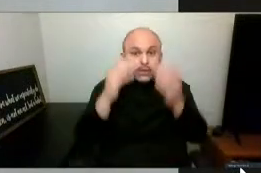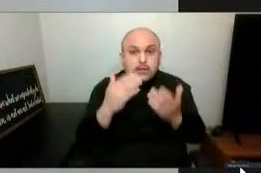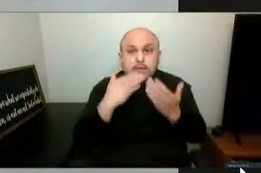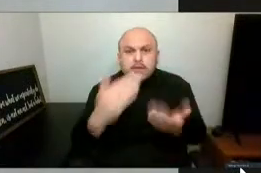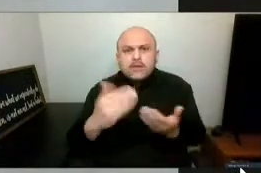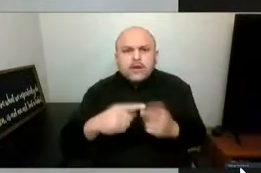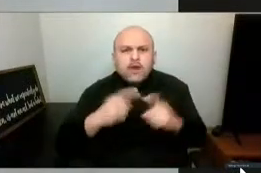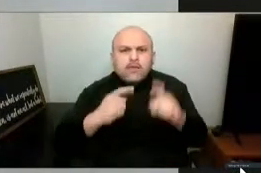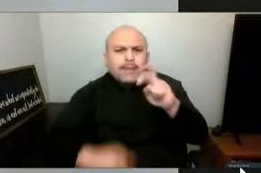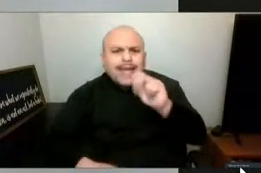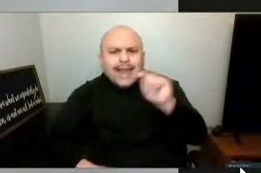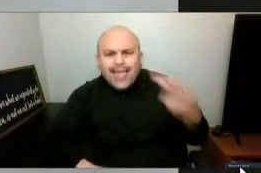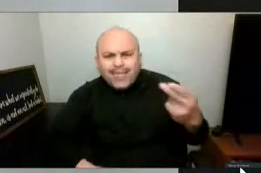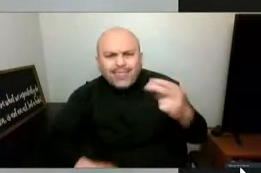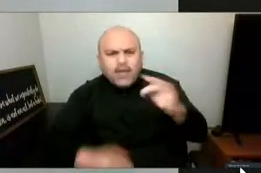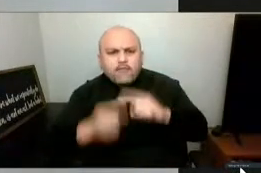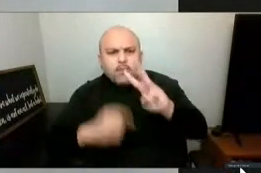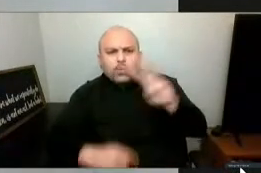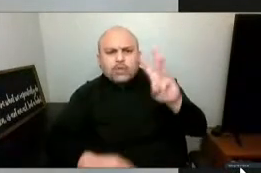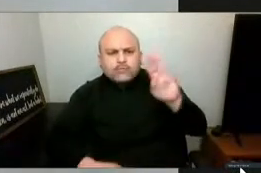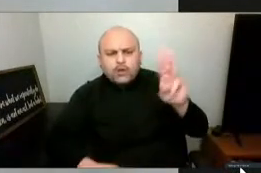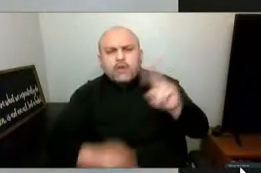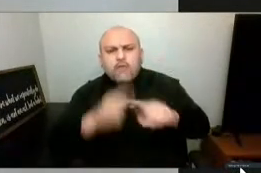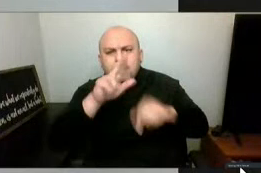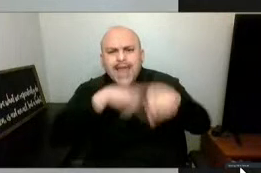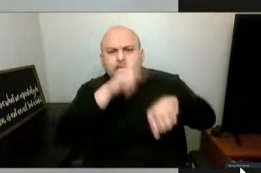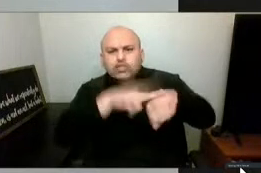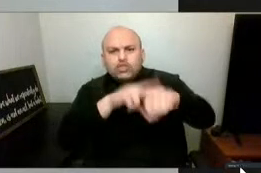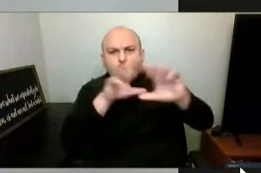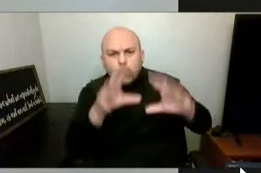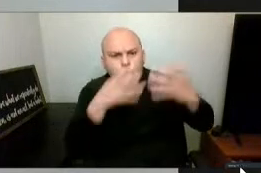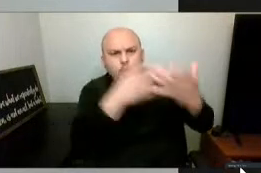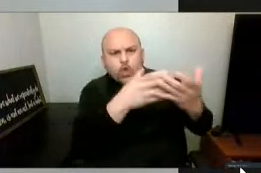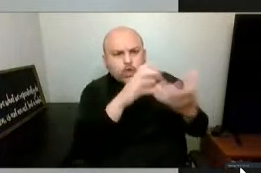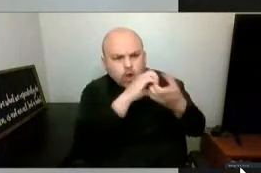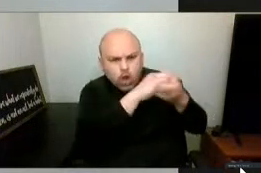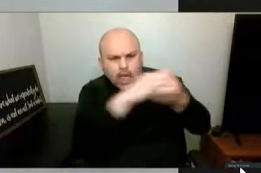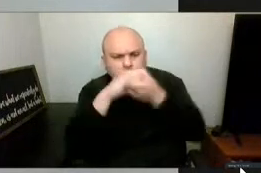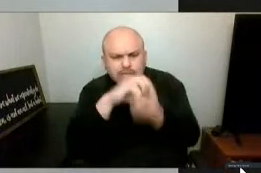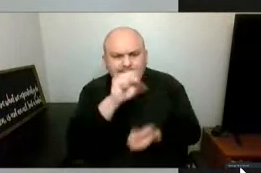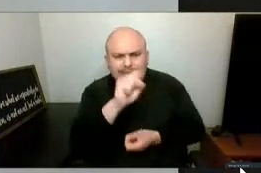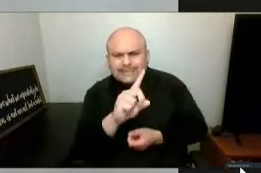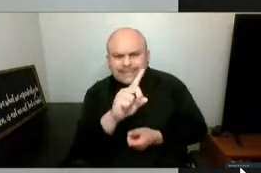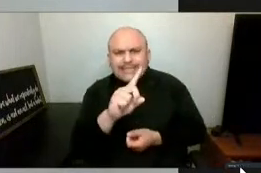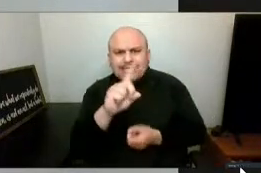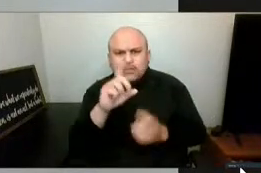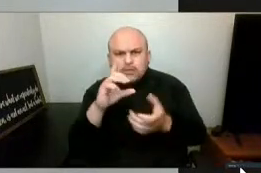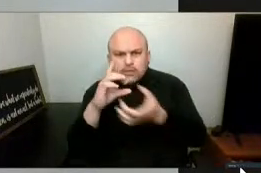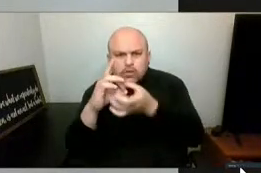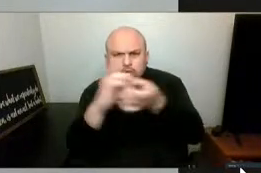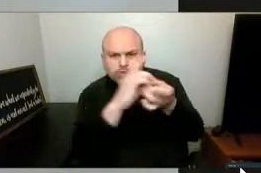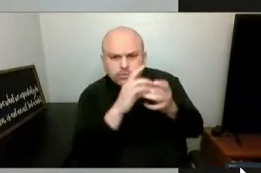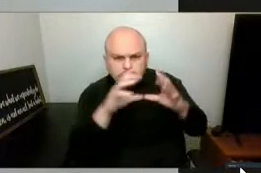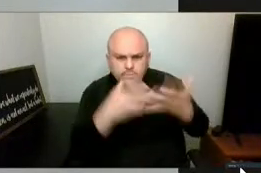Westbury from the National Coalition of STD Directors. You have 3 minutes.